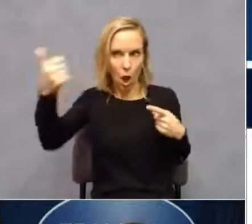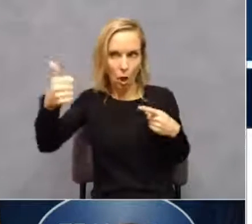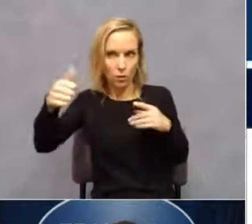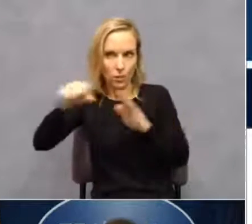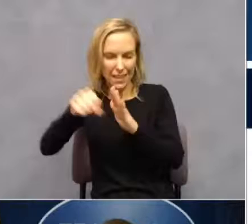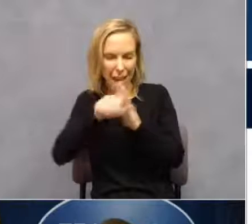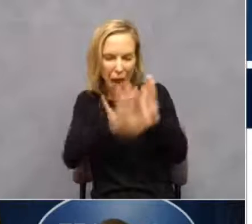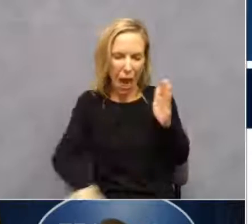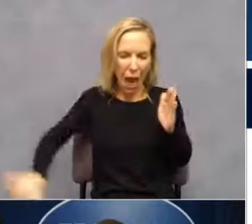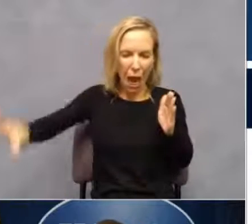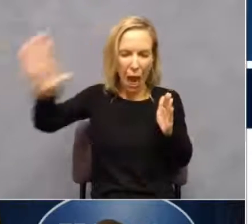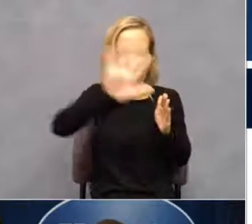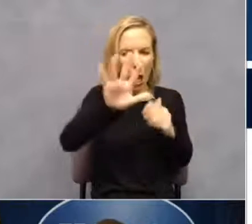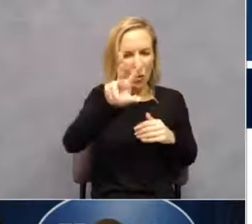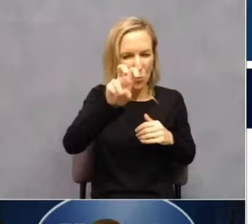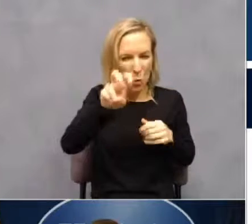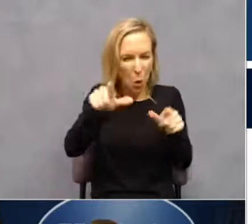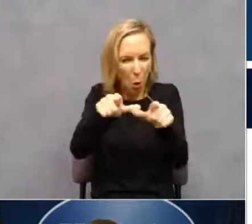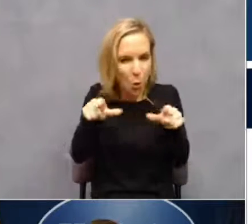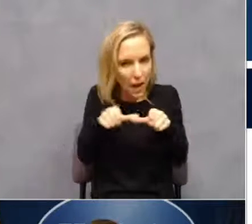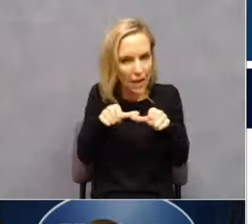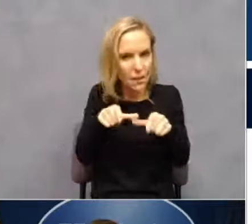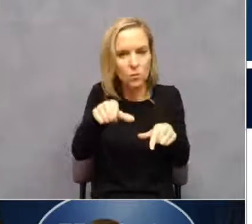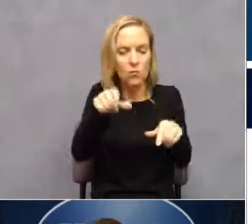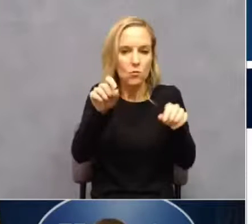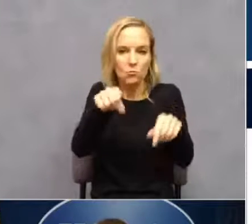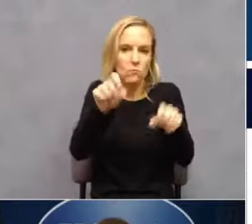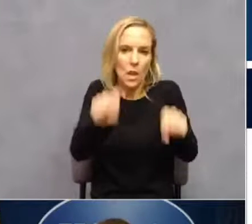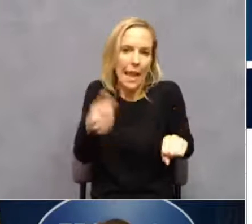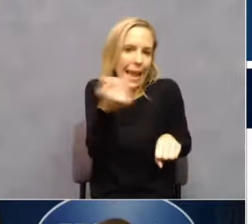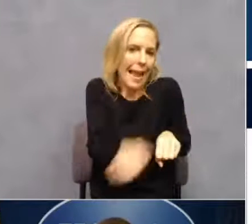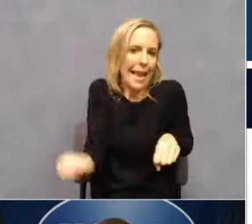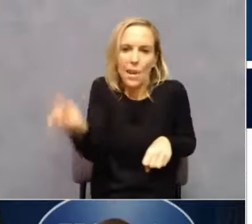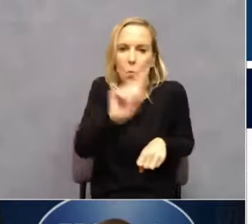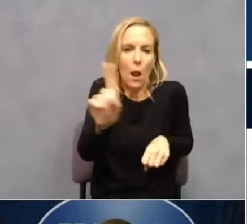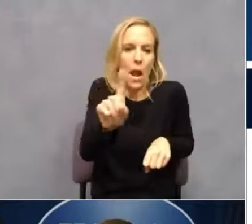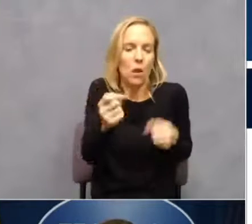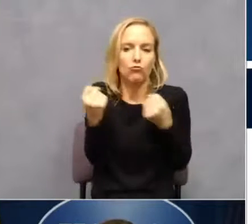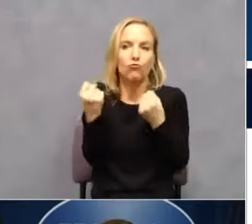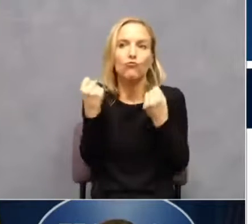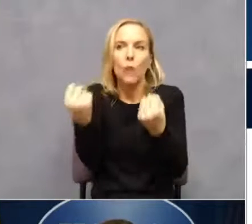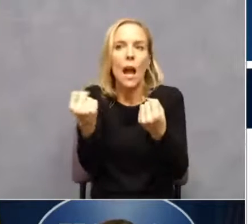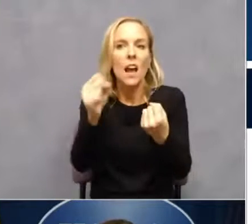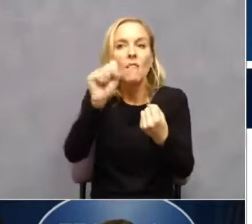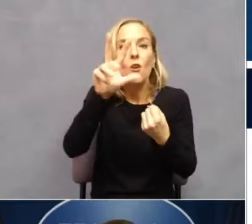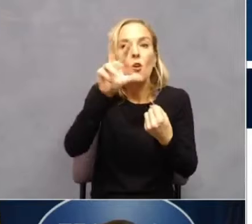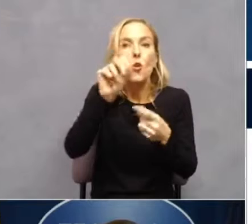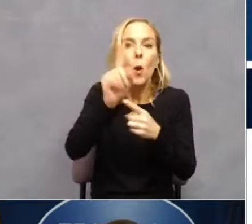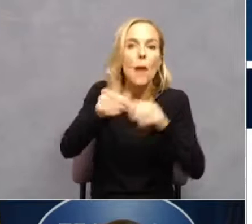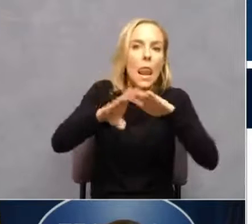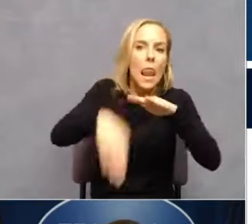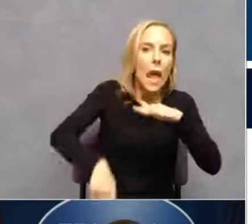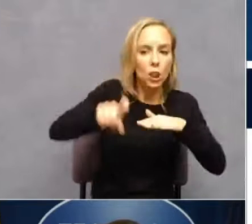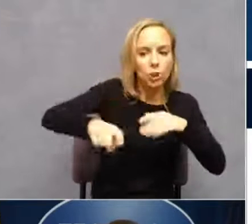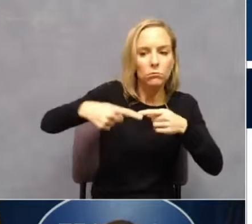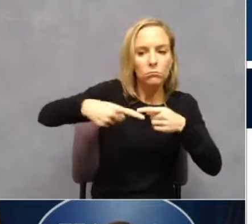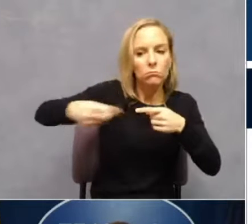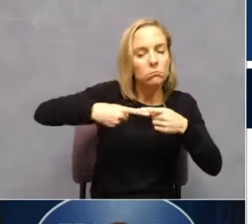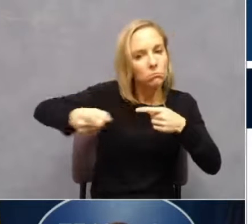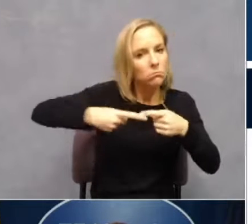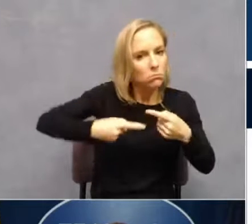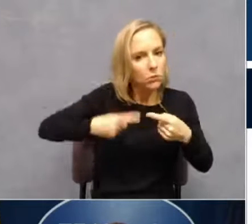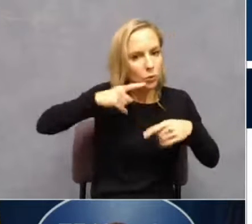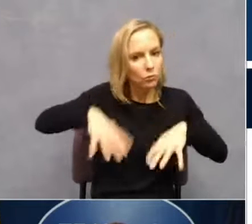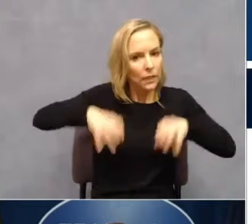reach everywhere for you not to have to drive more than 30 minutes or so to get a test. Again, you can see the